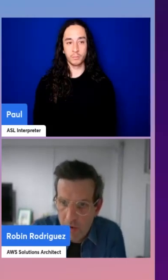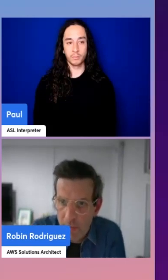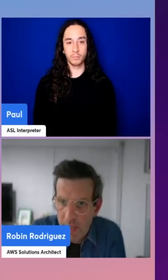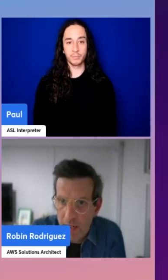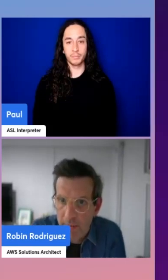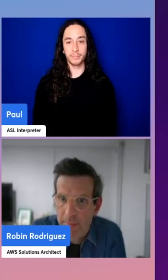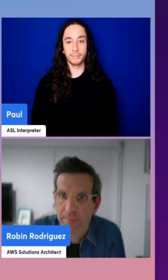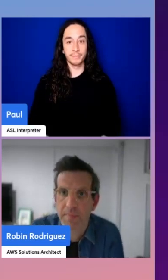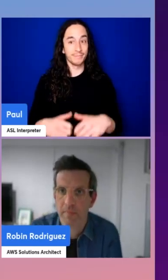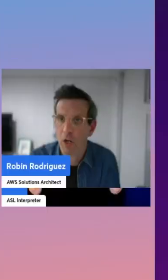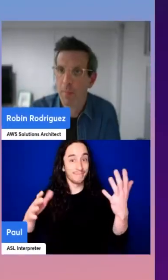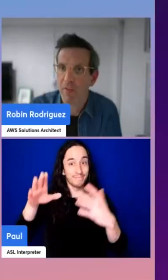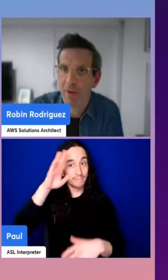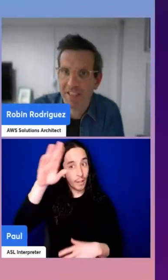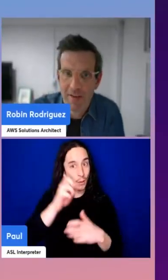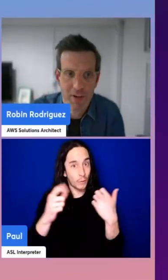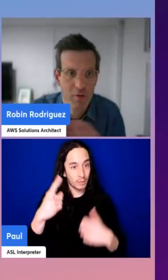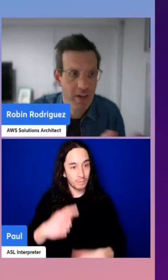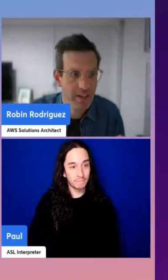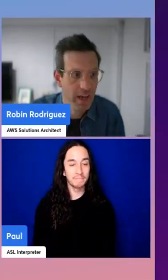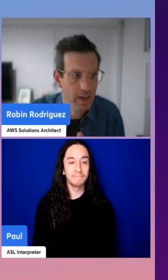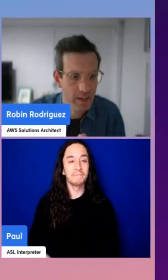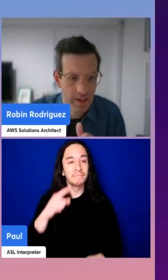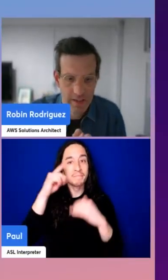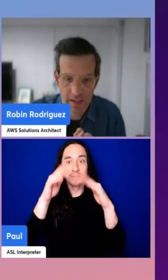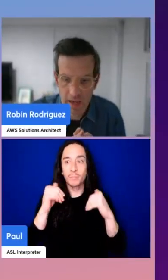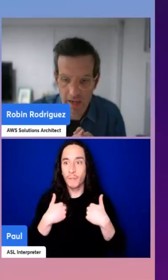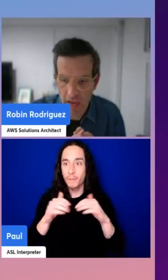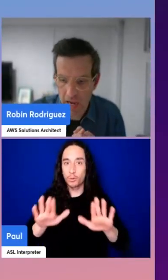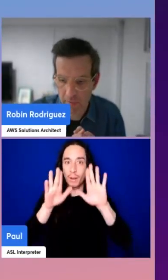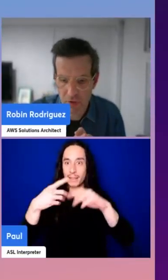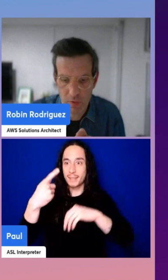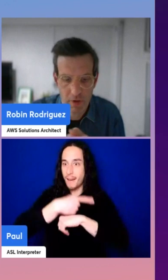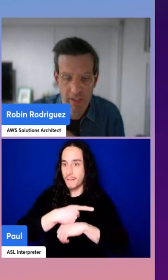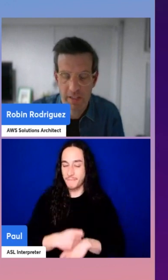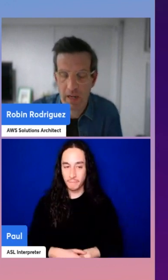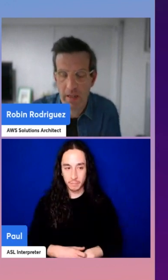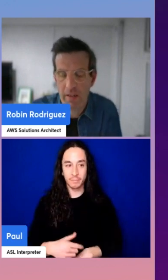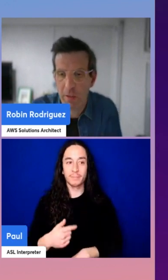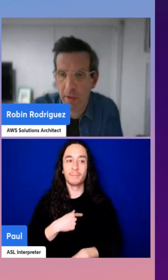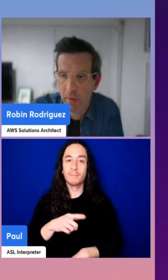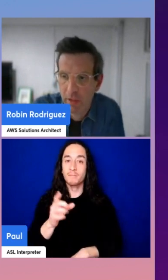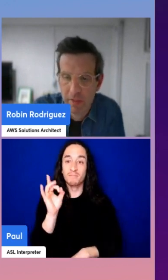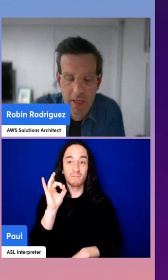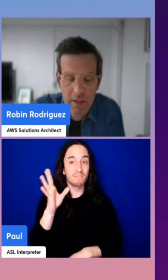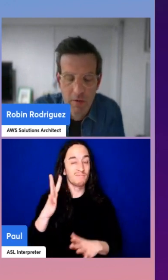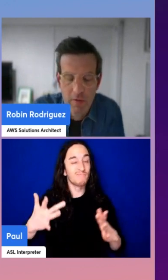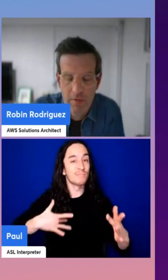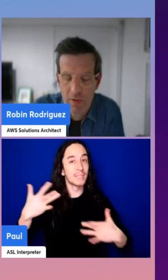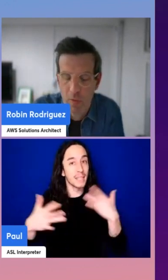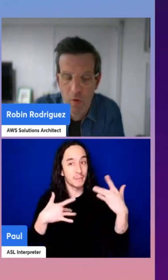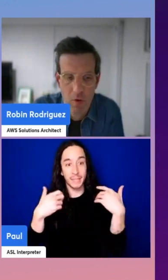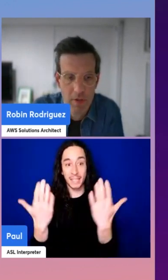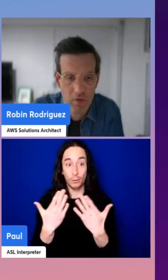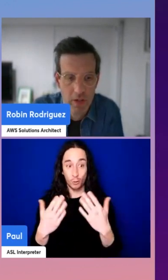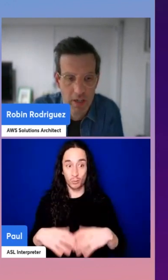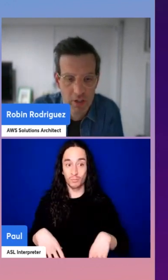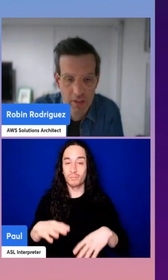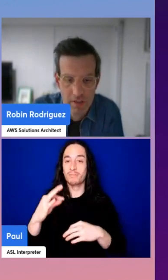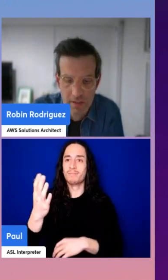Well, hello, everybody. Hope everybody's having a great day today. I am super excited to be with you. Thank you for the